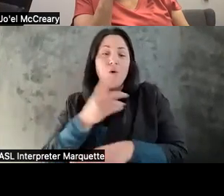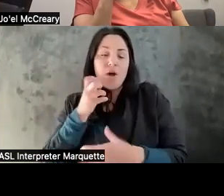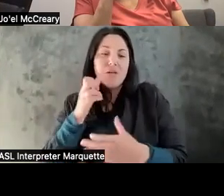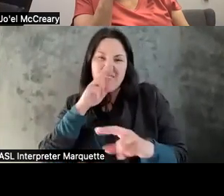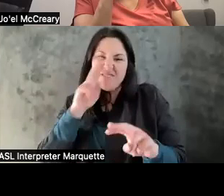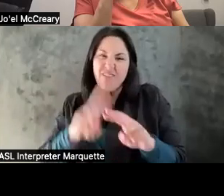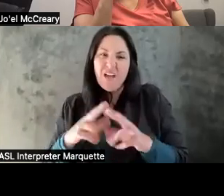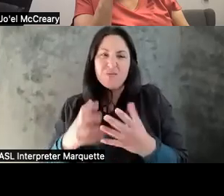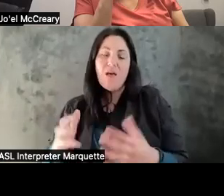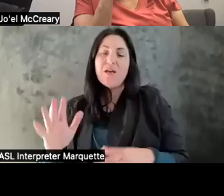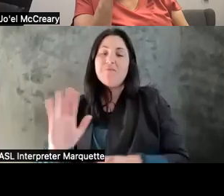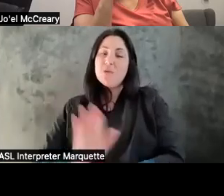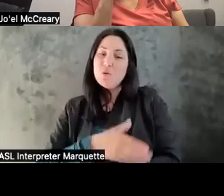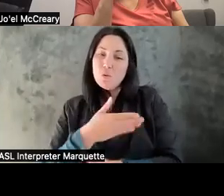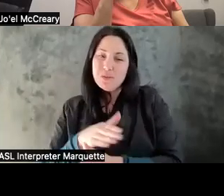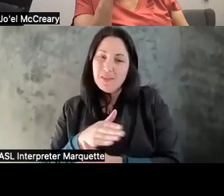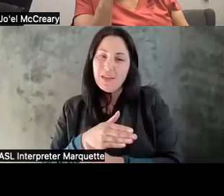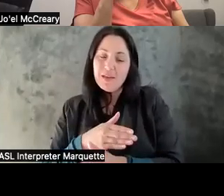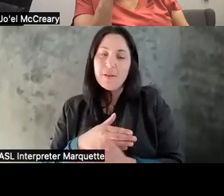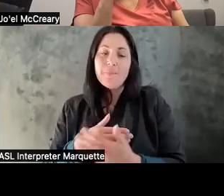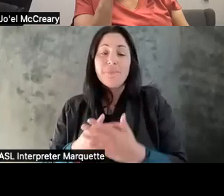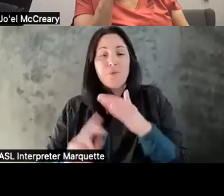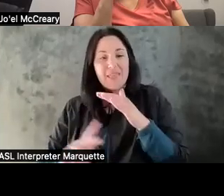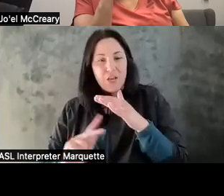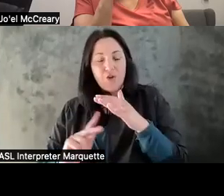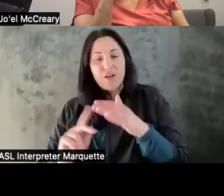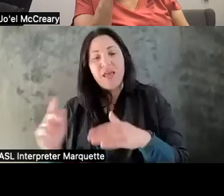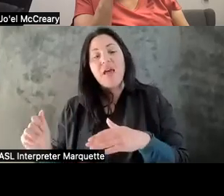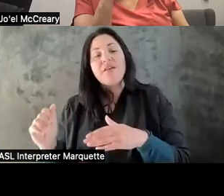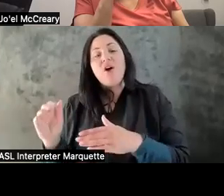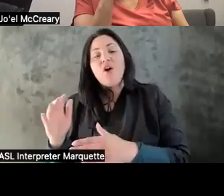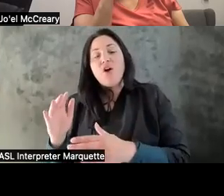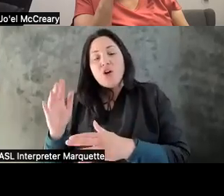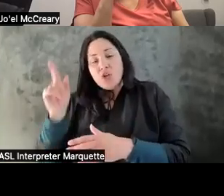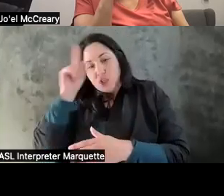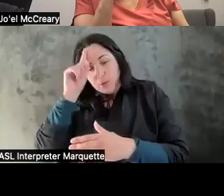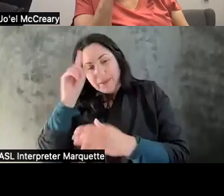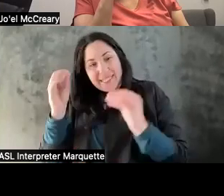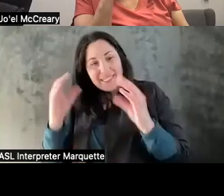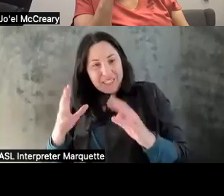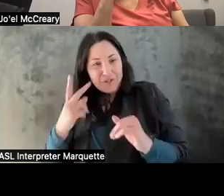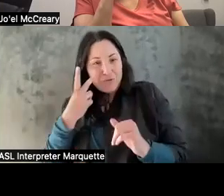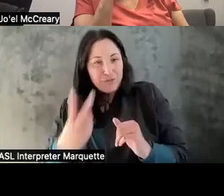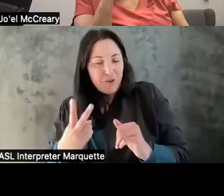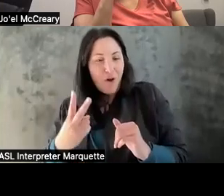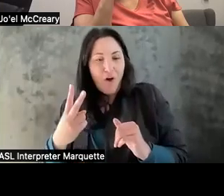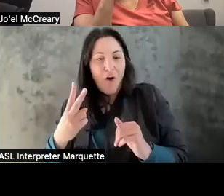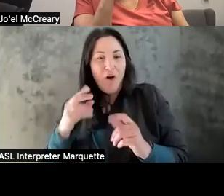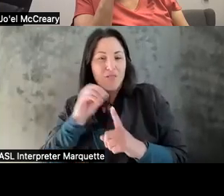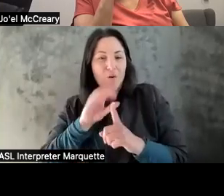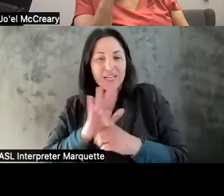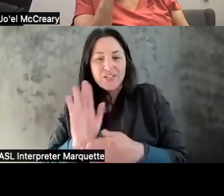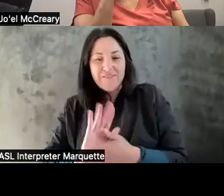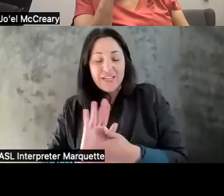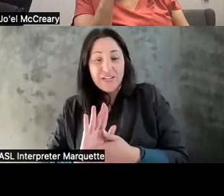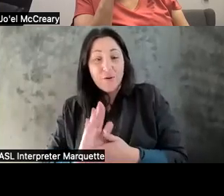of music in kindergarten, which is done by our German teacher. And I'm sure you saw that on the orientation. So we saw